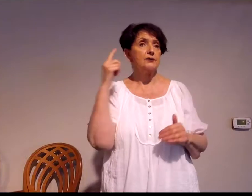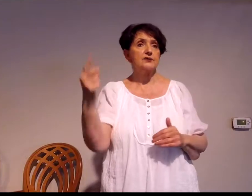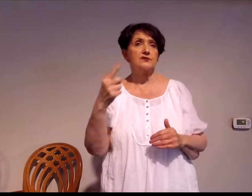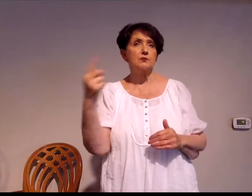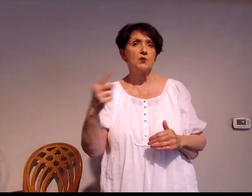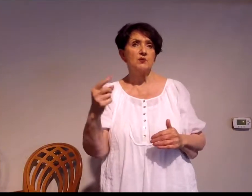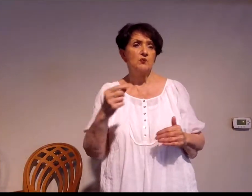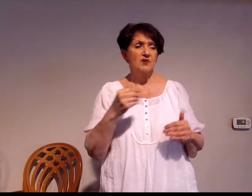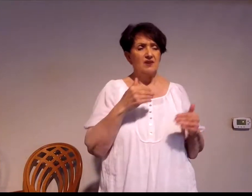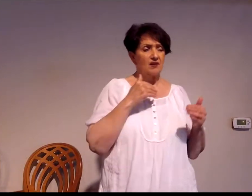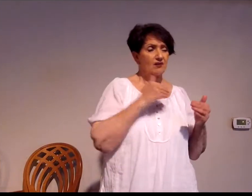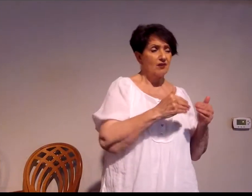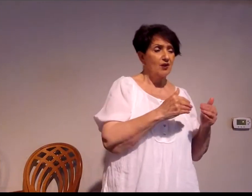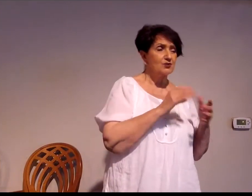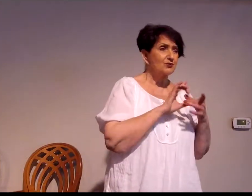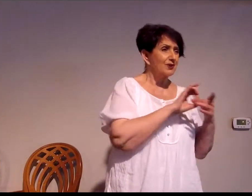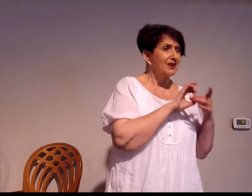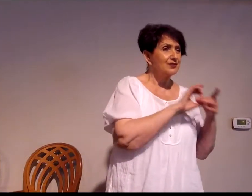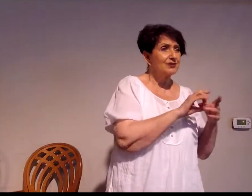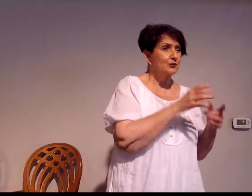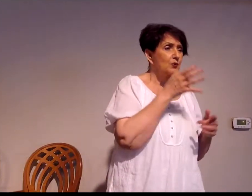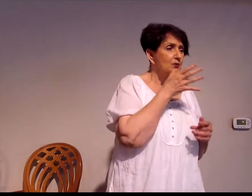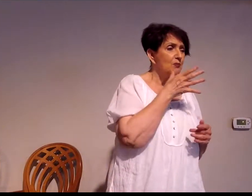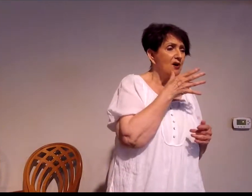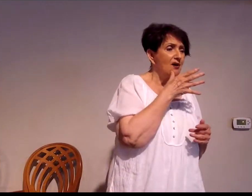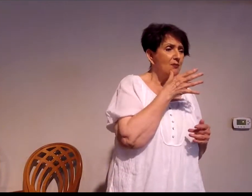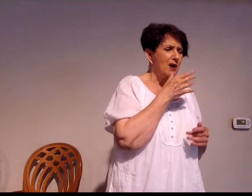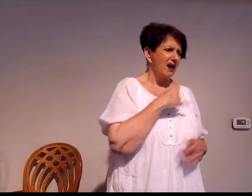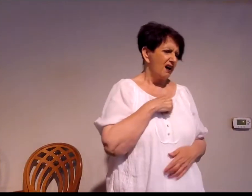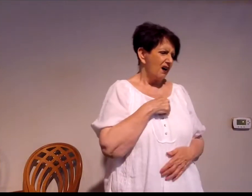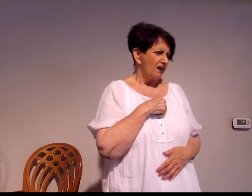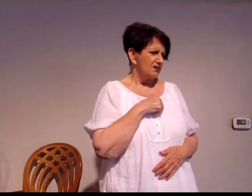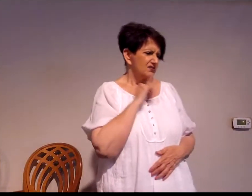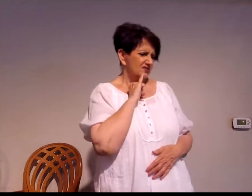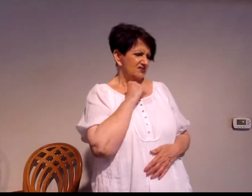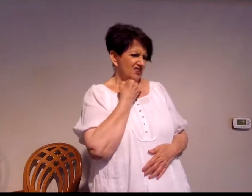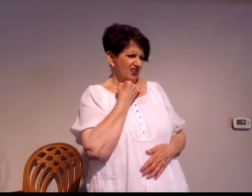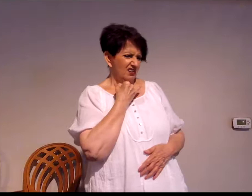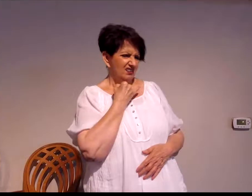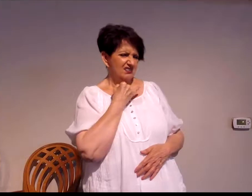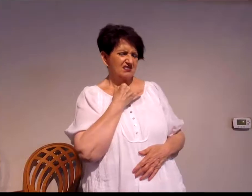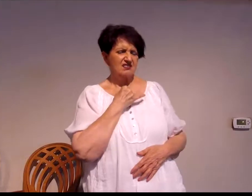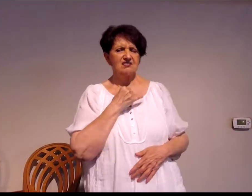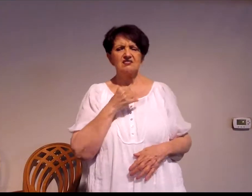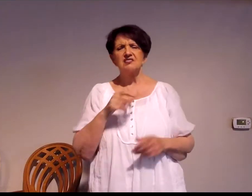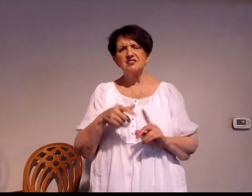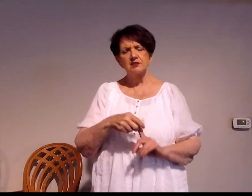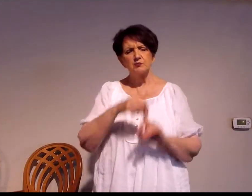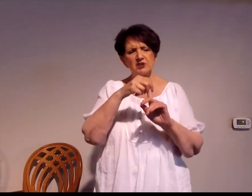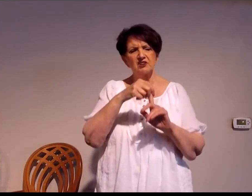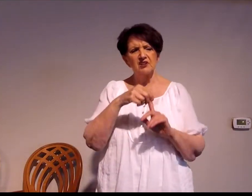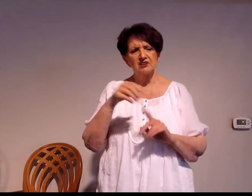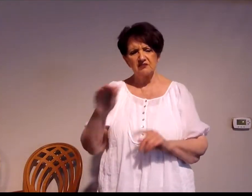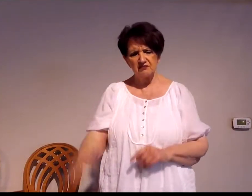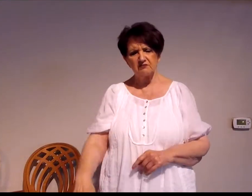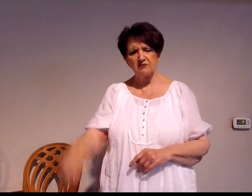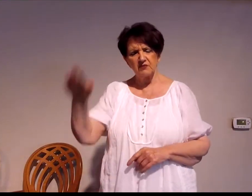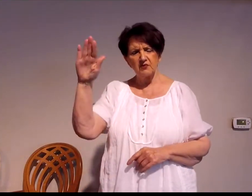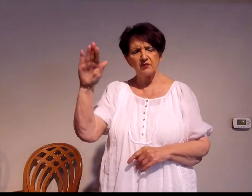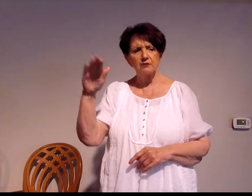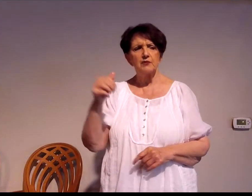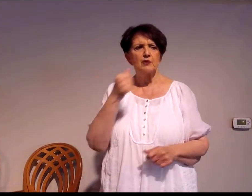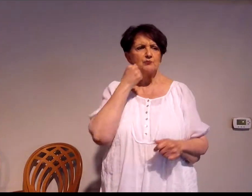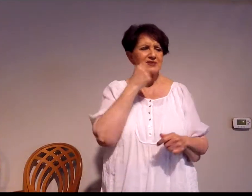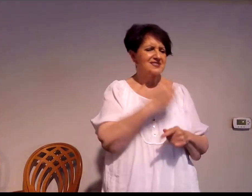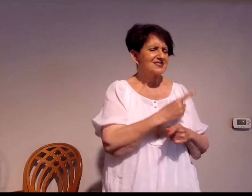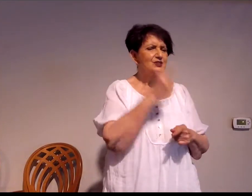relationship, with their mother, boy, was I jealous. I remember my childhood friends especially, and then, oh, my sister, my